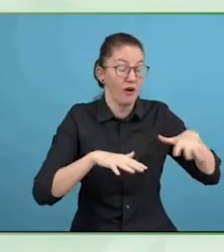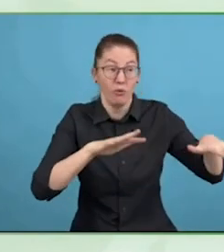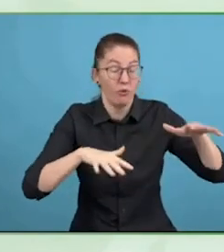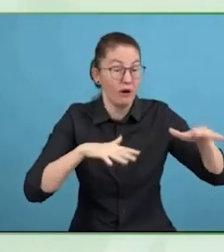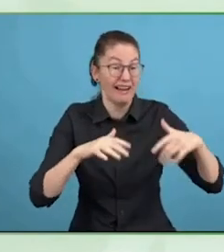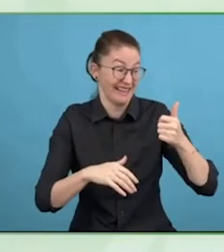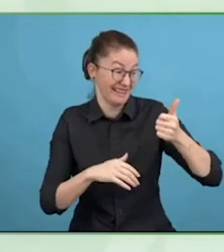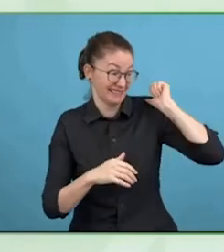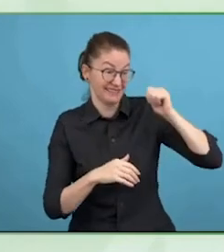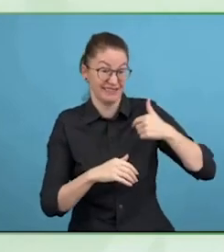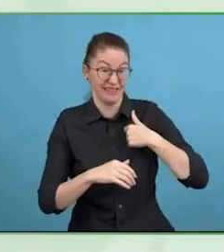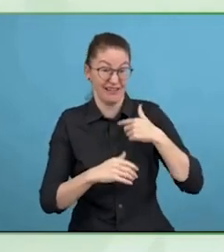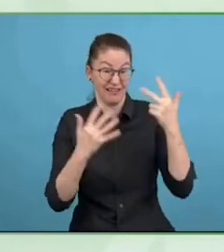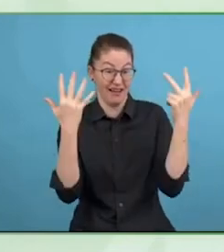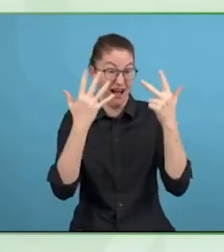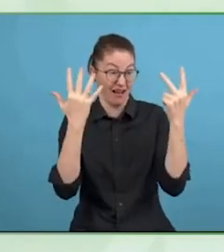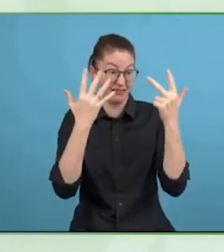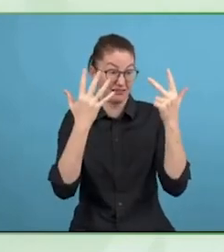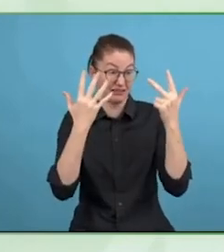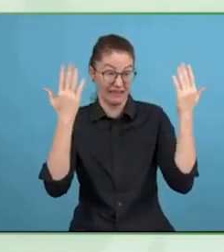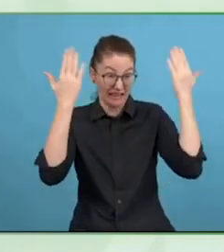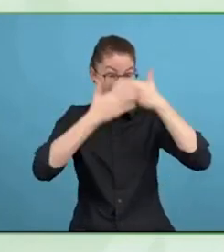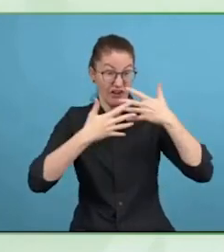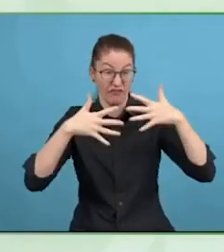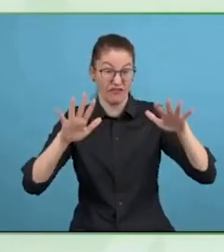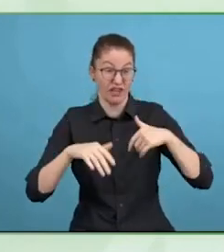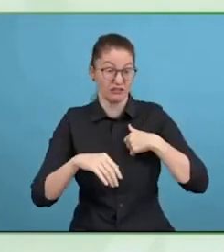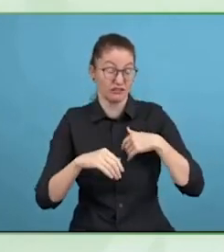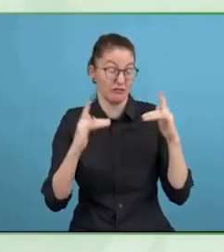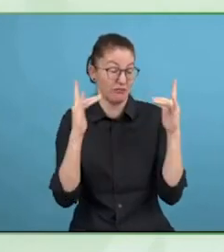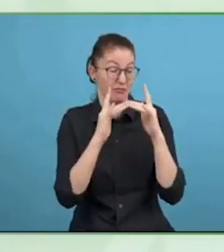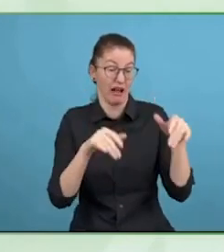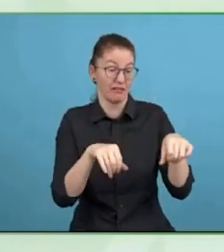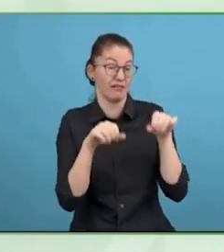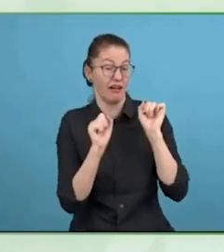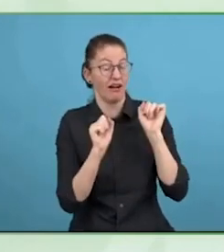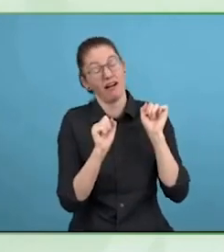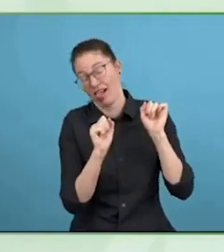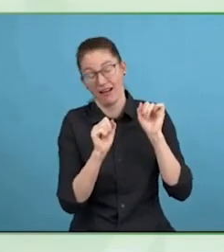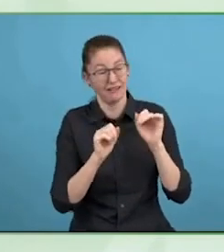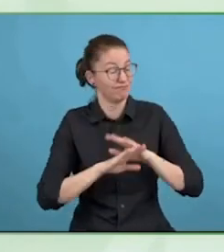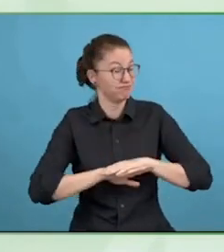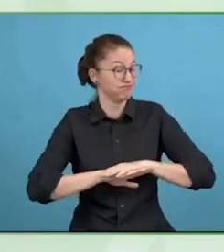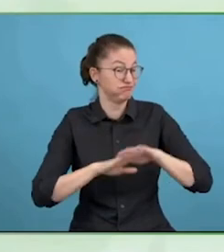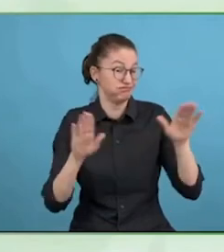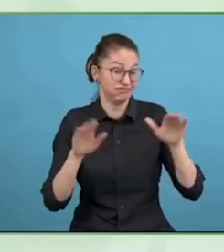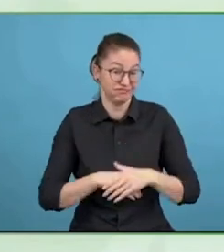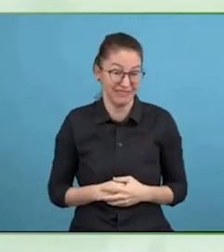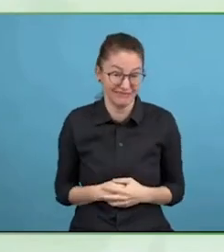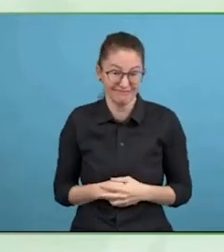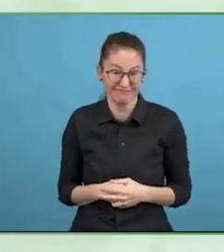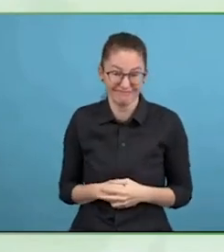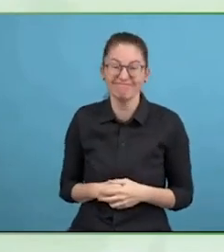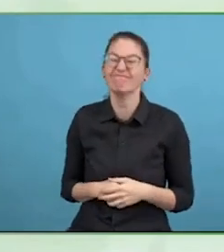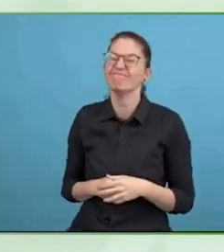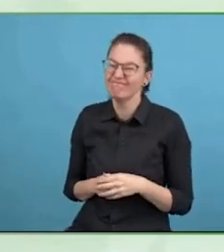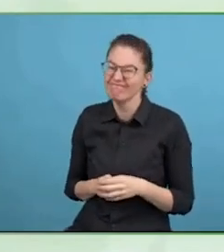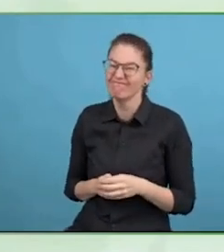was discussed here the last 2 days and that will be discussed also today. We're going to discuss